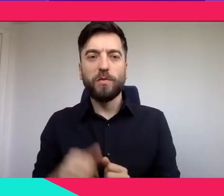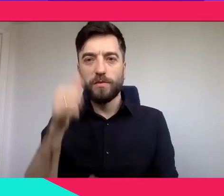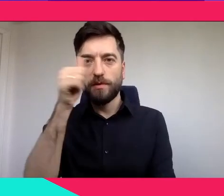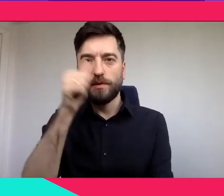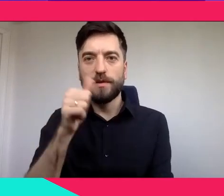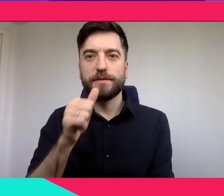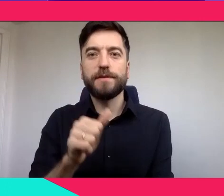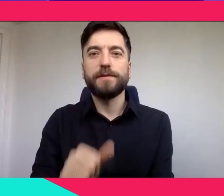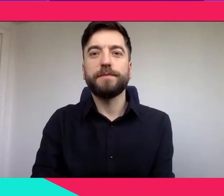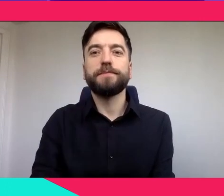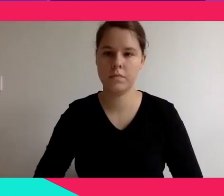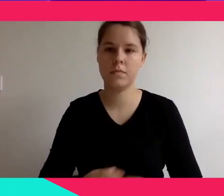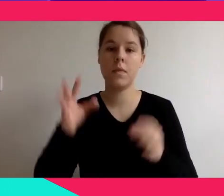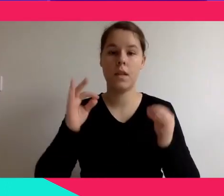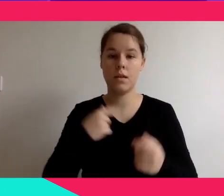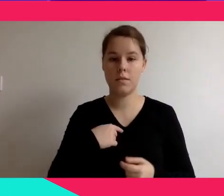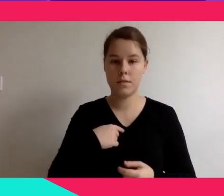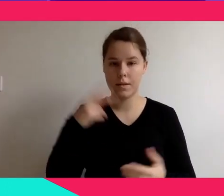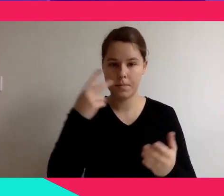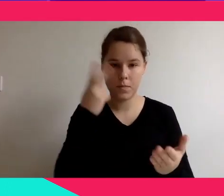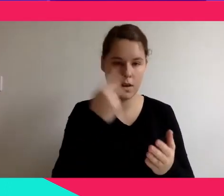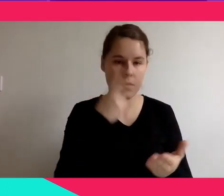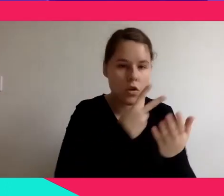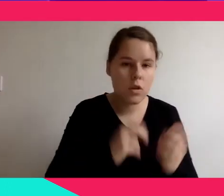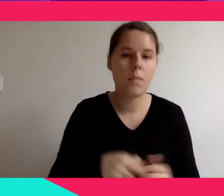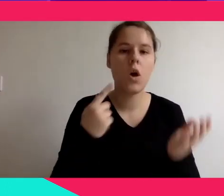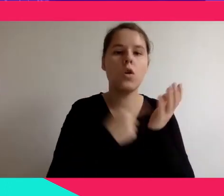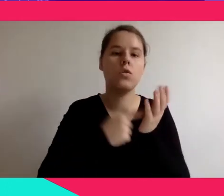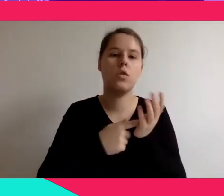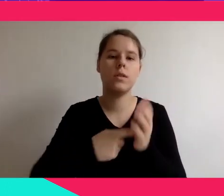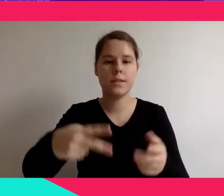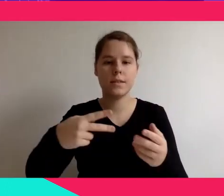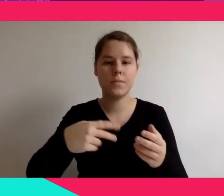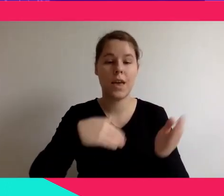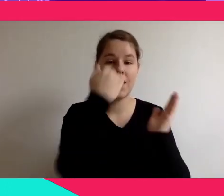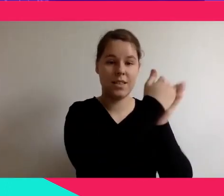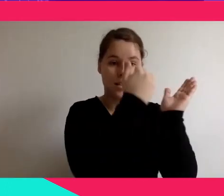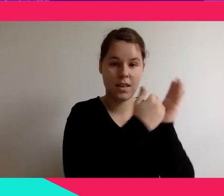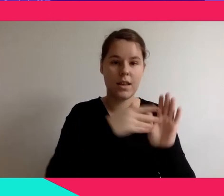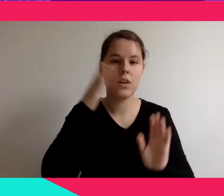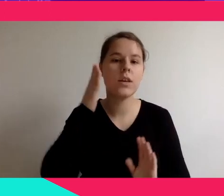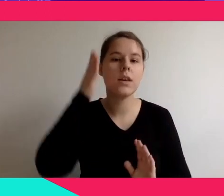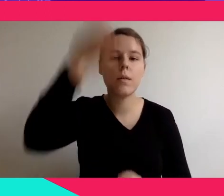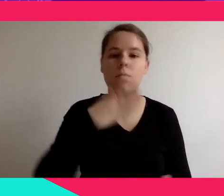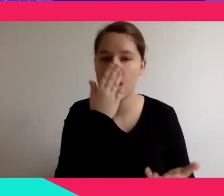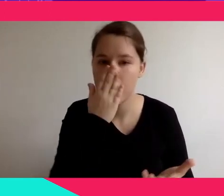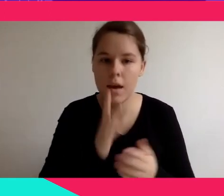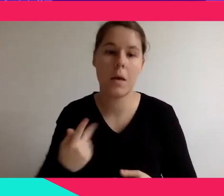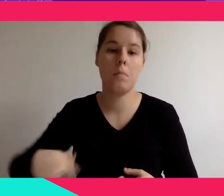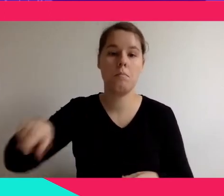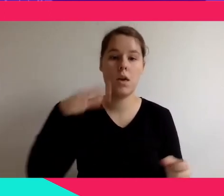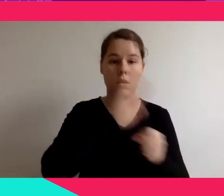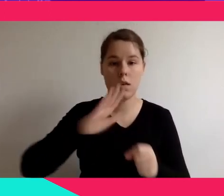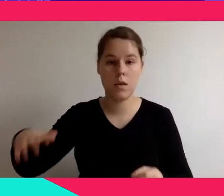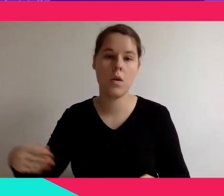from the vision behind our strategy. Being the National Gallery and main art museum in Denmark,